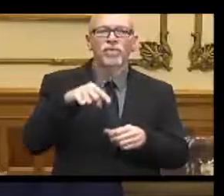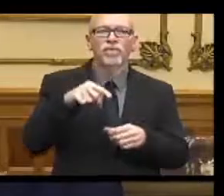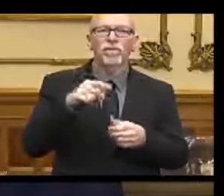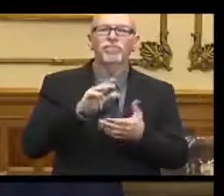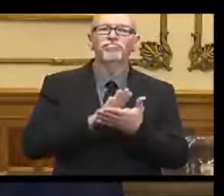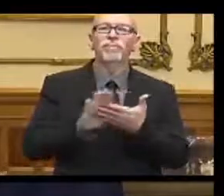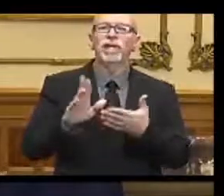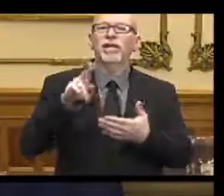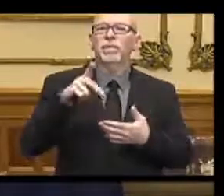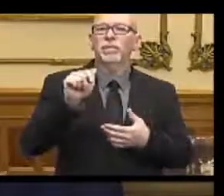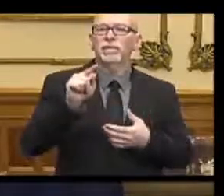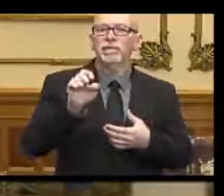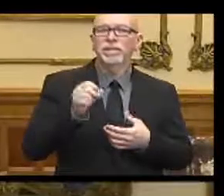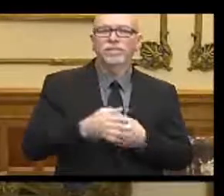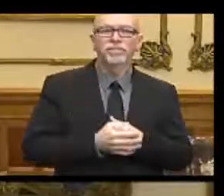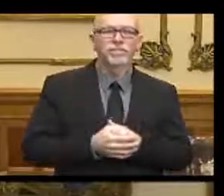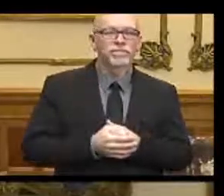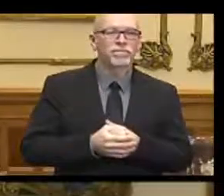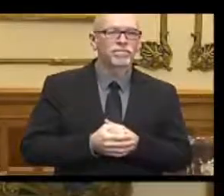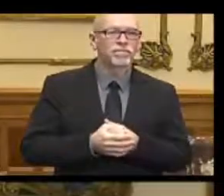update.